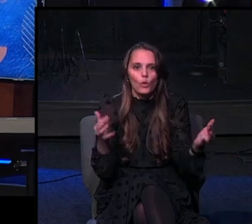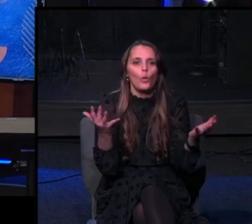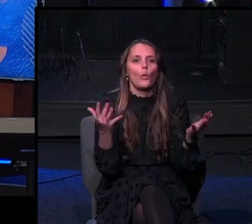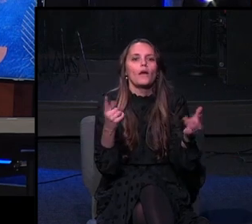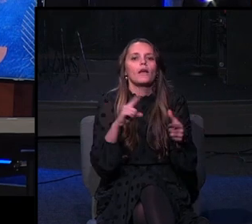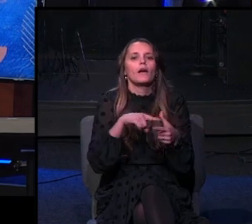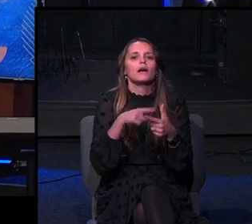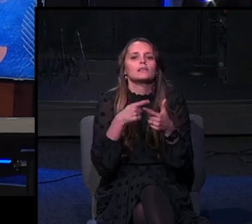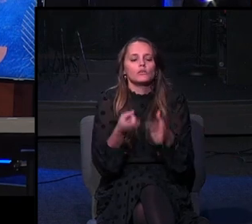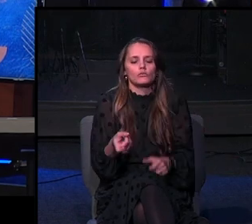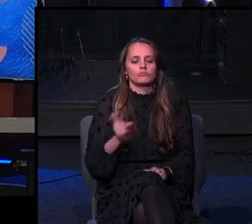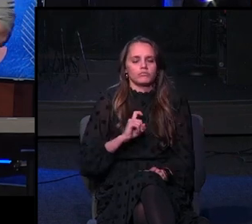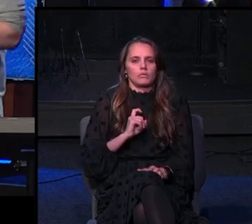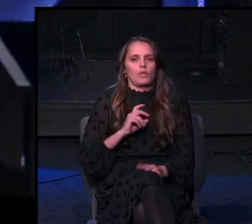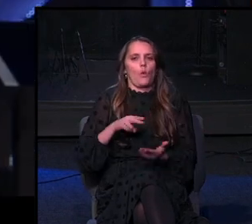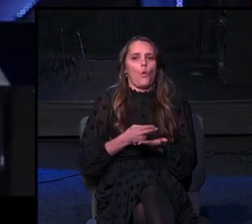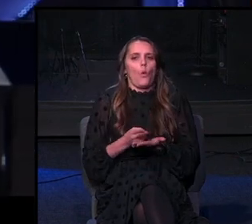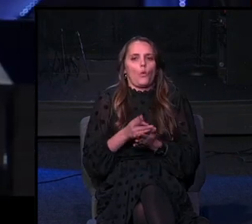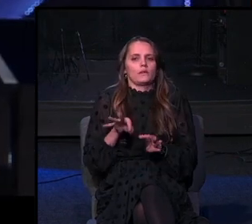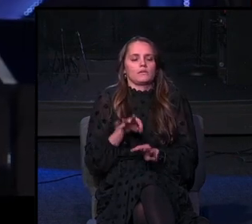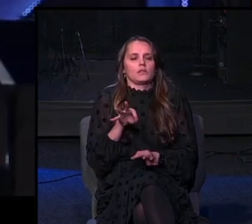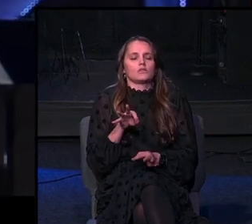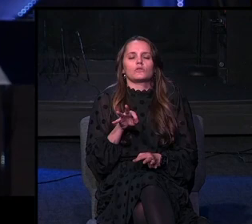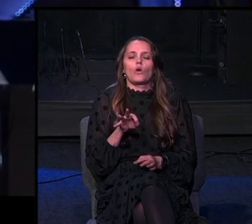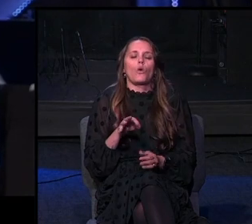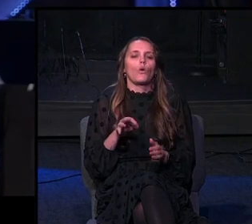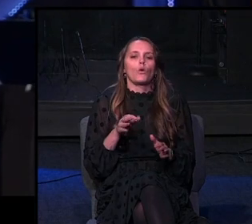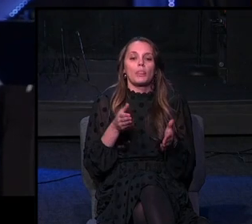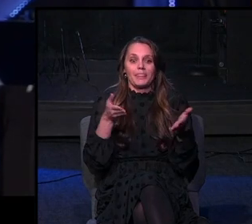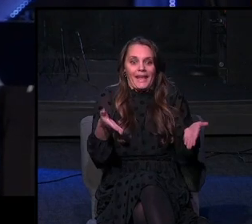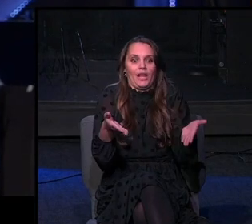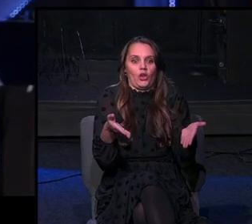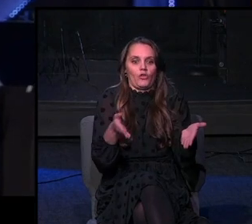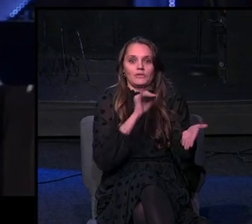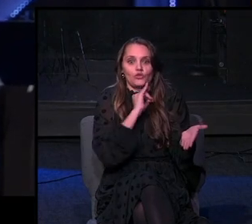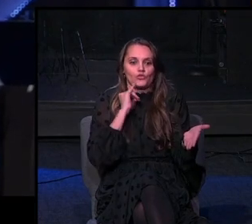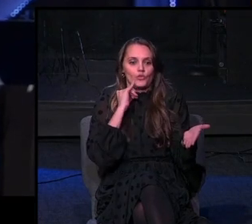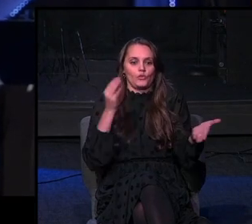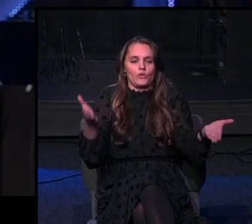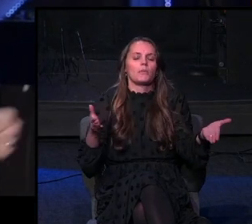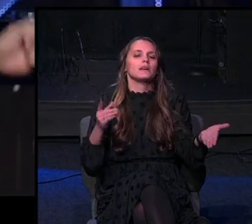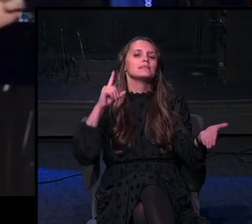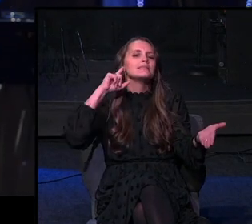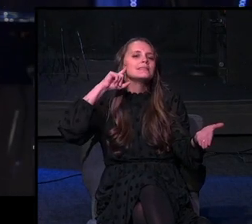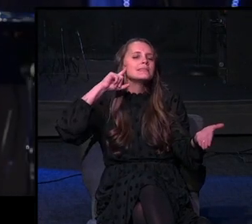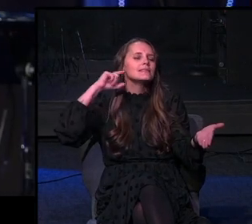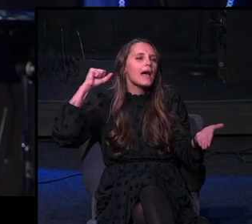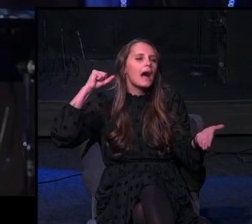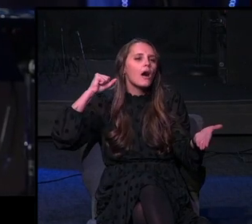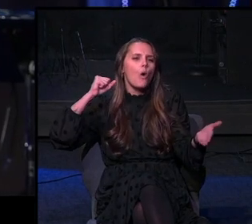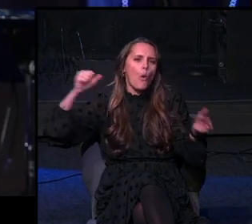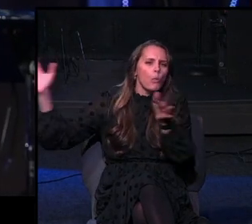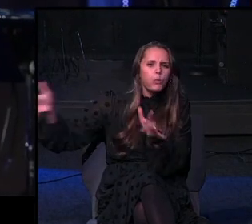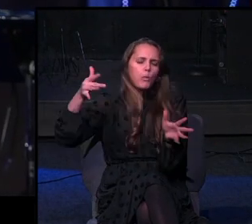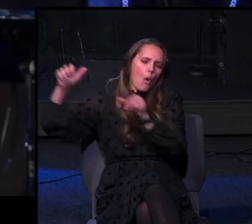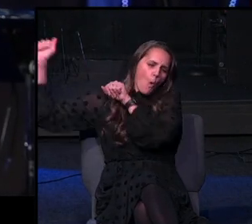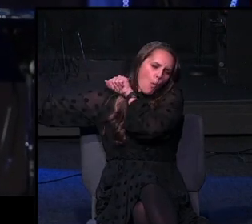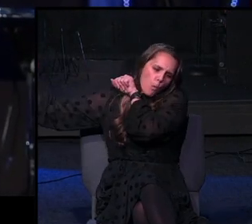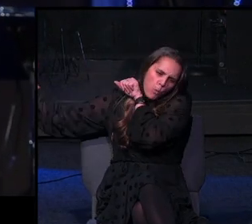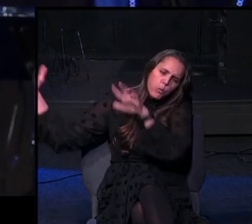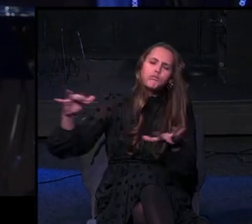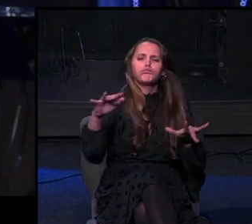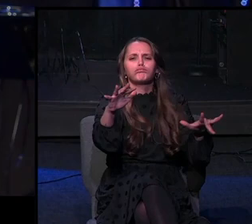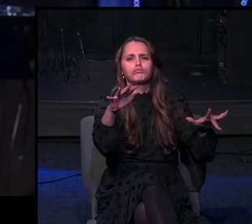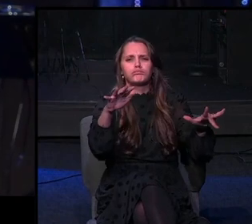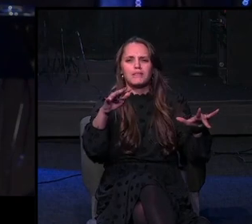gift. So what it says is a couple days later, there they all were. They were in Jerusalem, and the sound of a rushing wind, I mean, flew right through the city